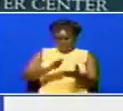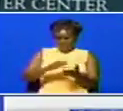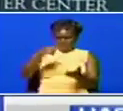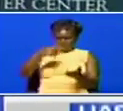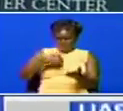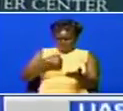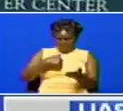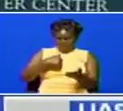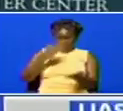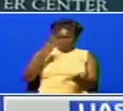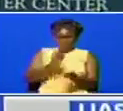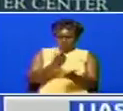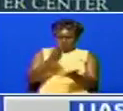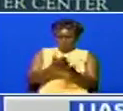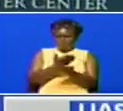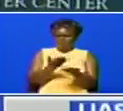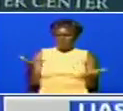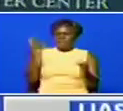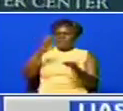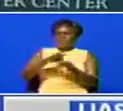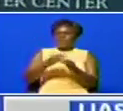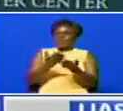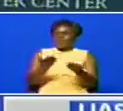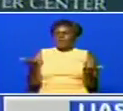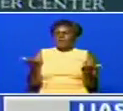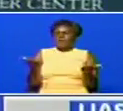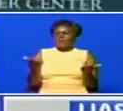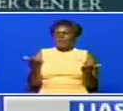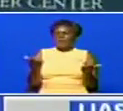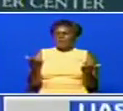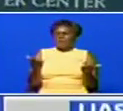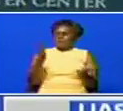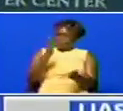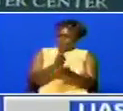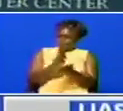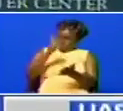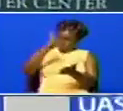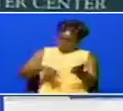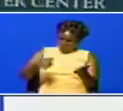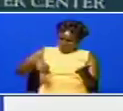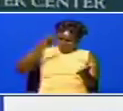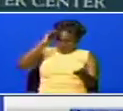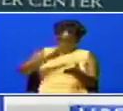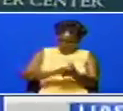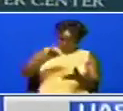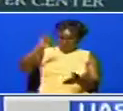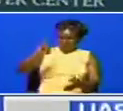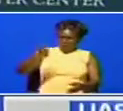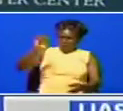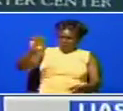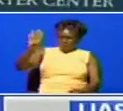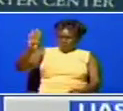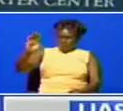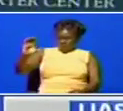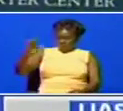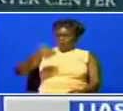is true of almost any election anywhere. The bottom line is that we believe the IEBC put